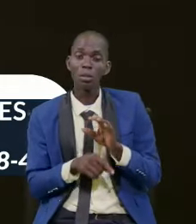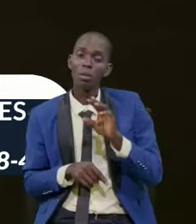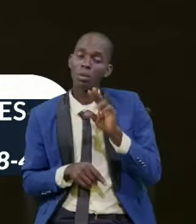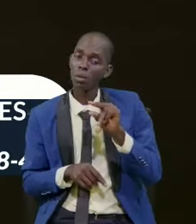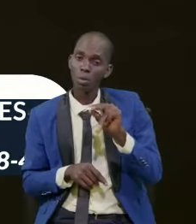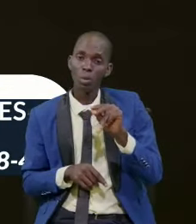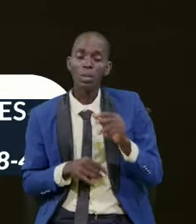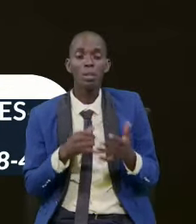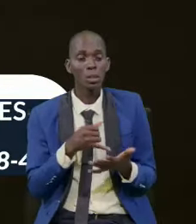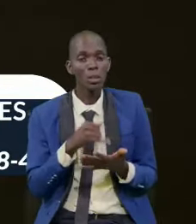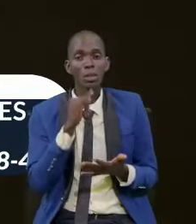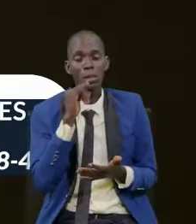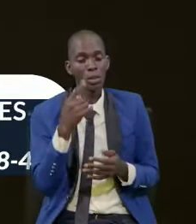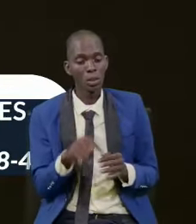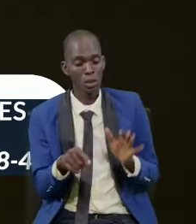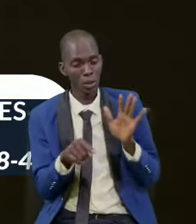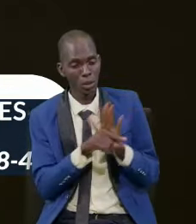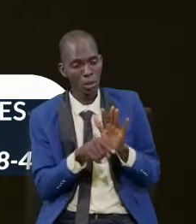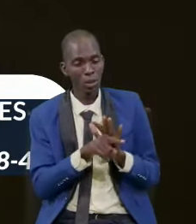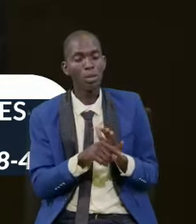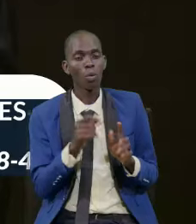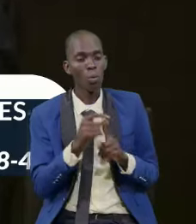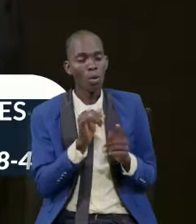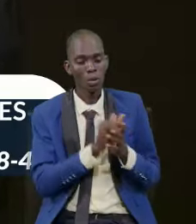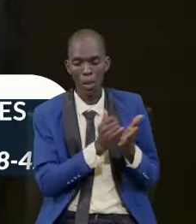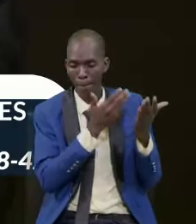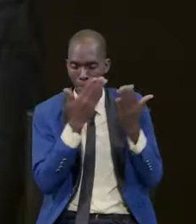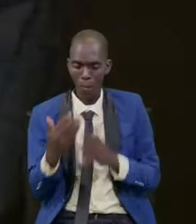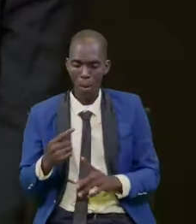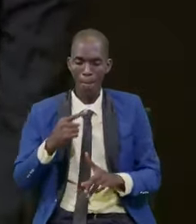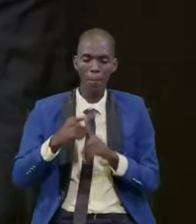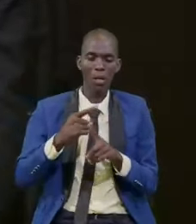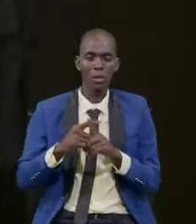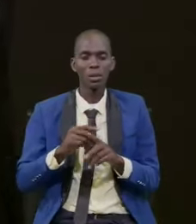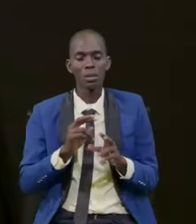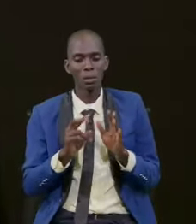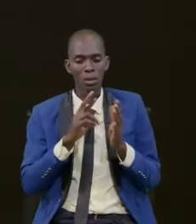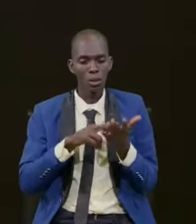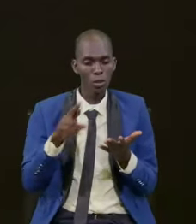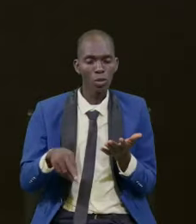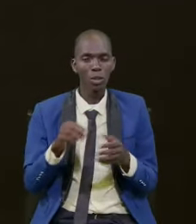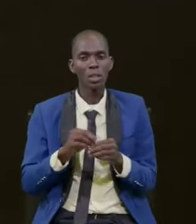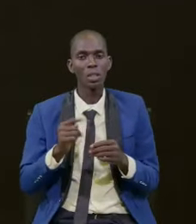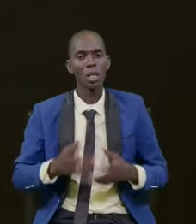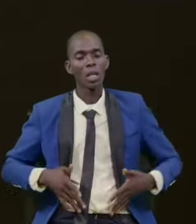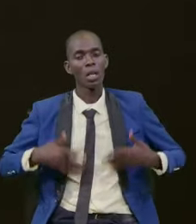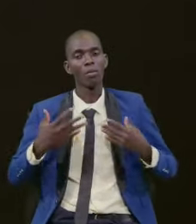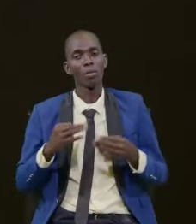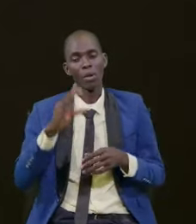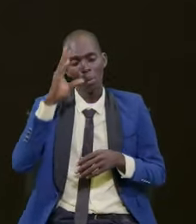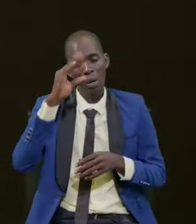that makes, that brings a positive result in the heart and the life of a man, that makes the